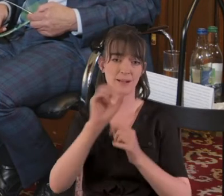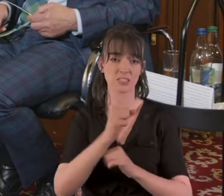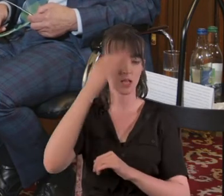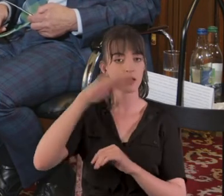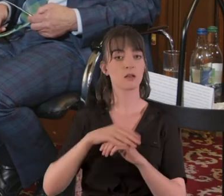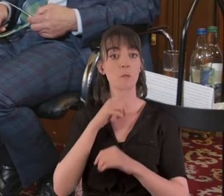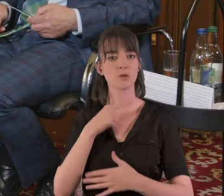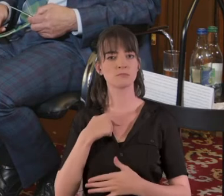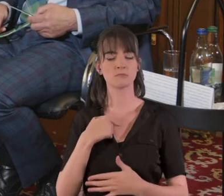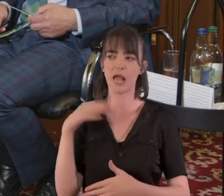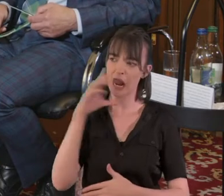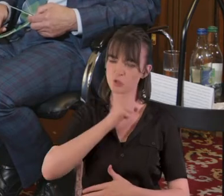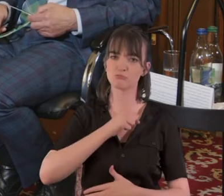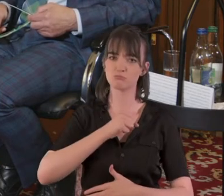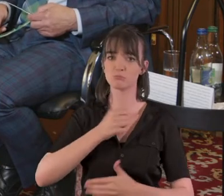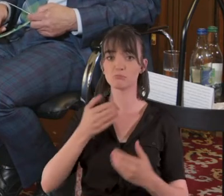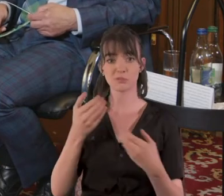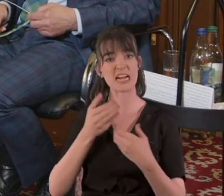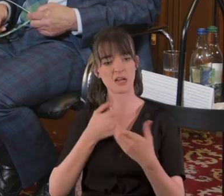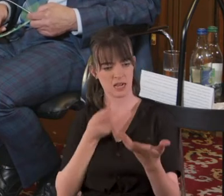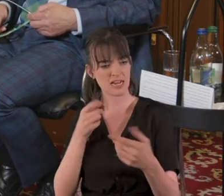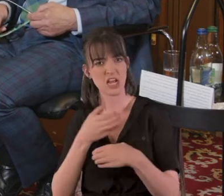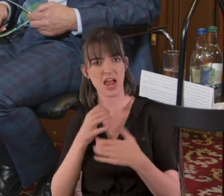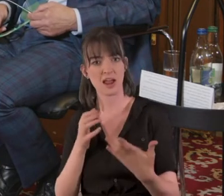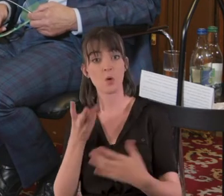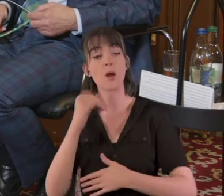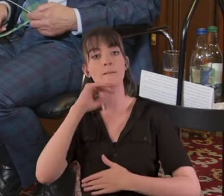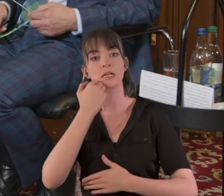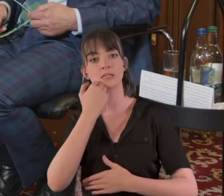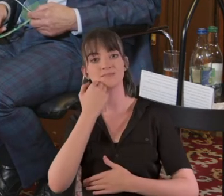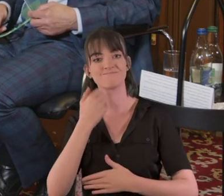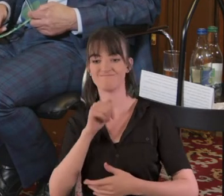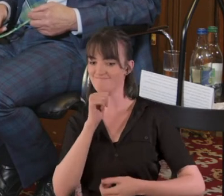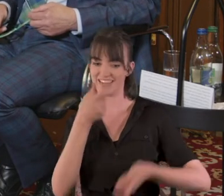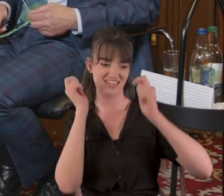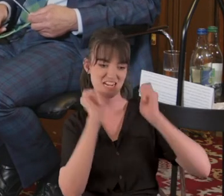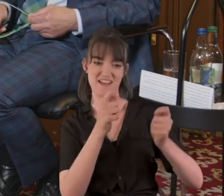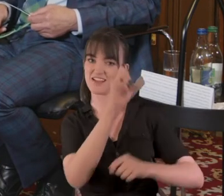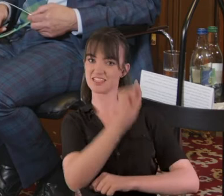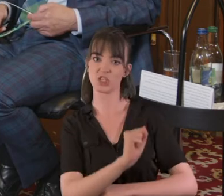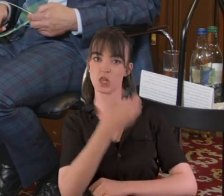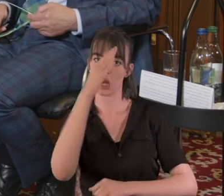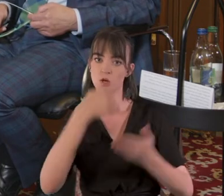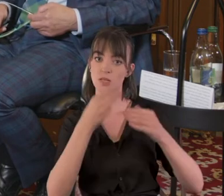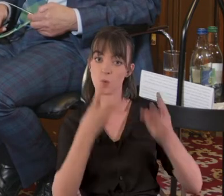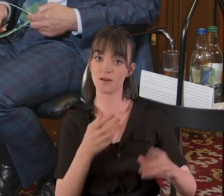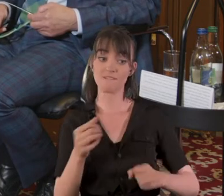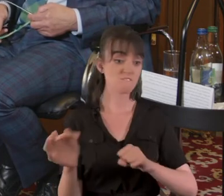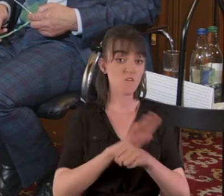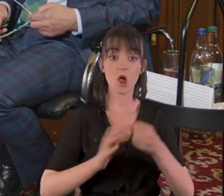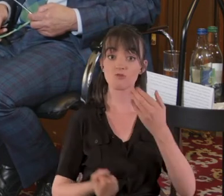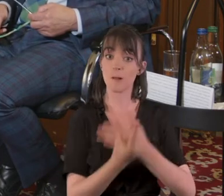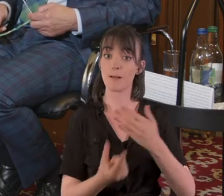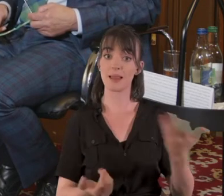did care, because they didn't give the Southern Irish what they wanted. They did not give them a republic.